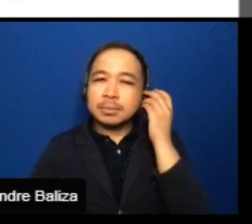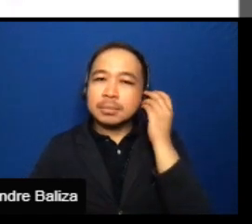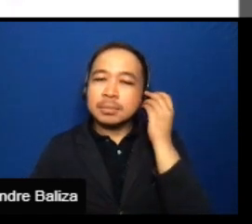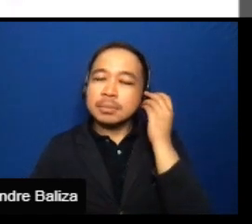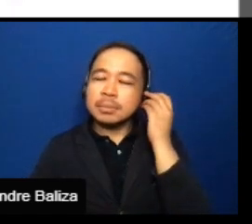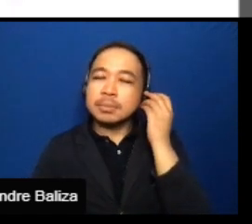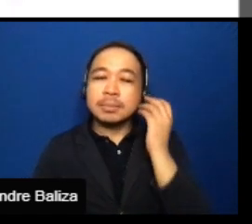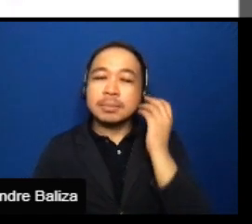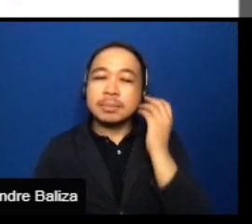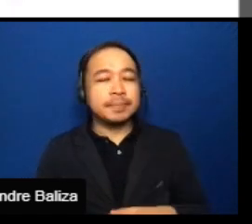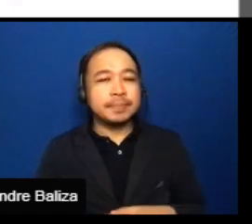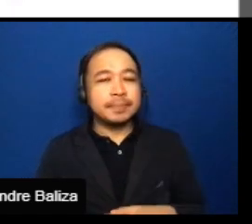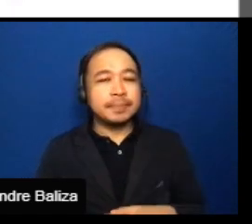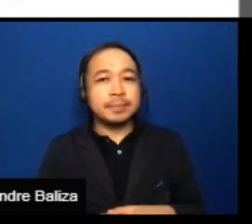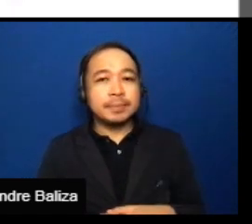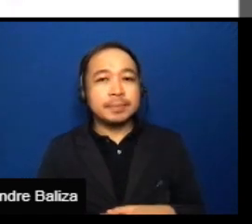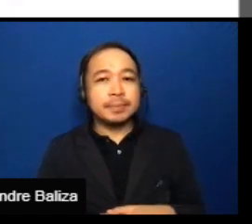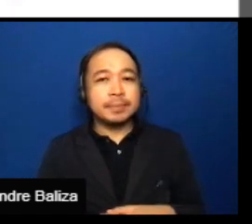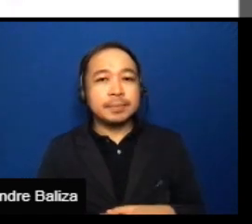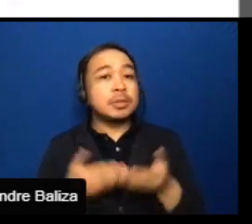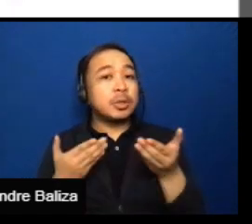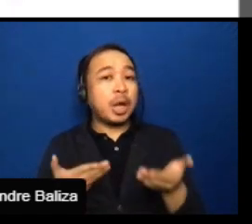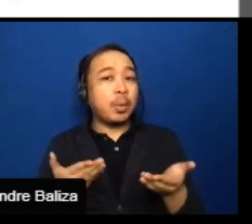I will invite the Secretariat